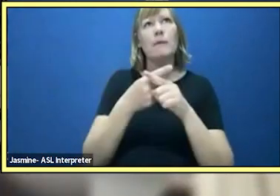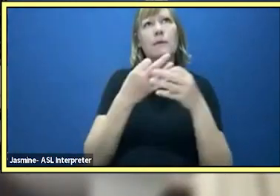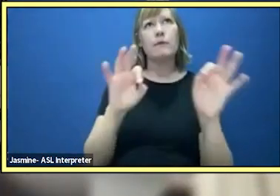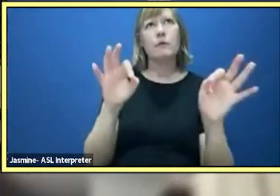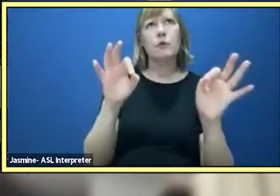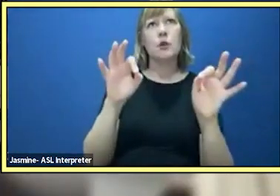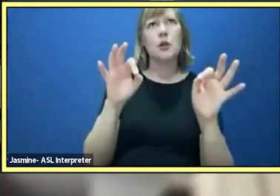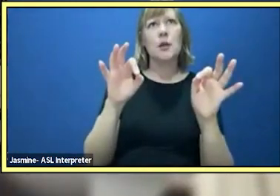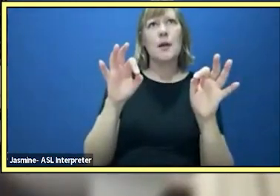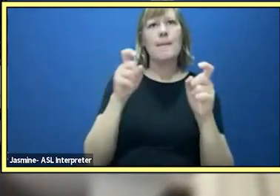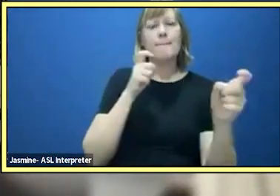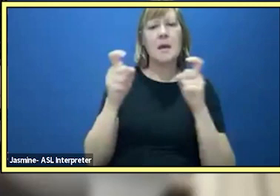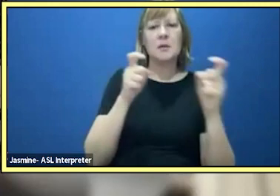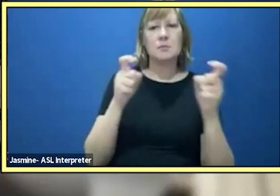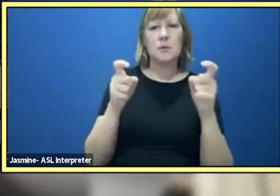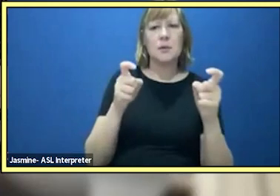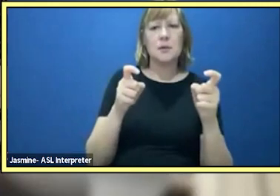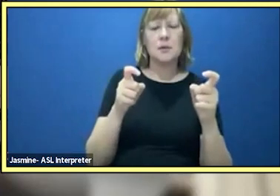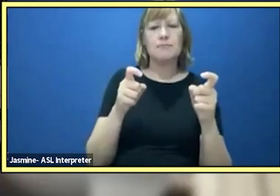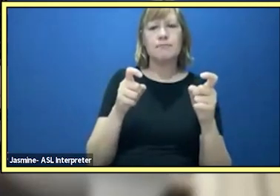writer. Things like,